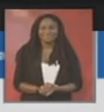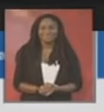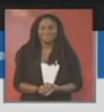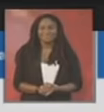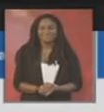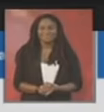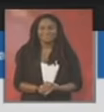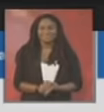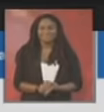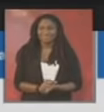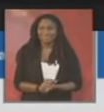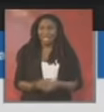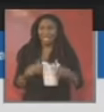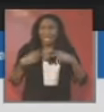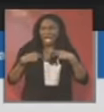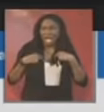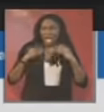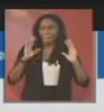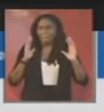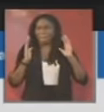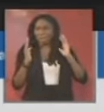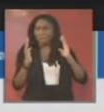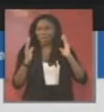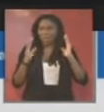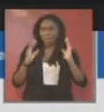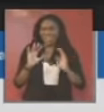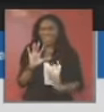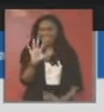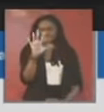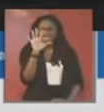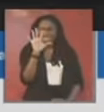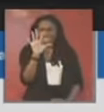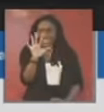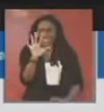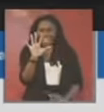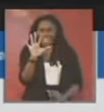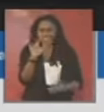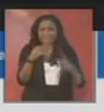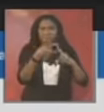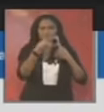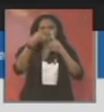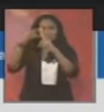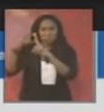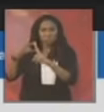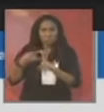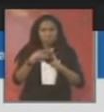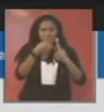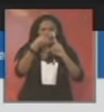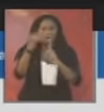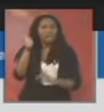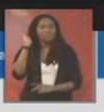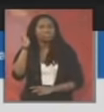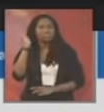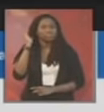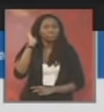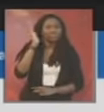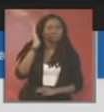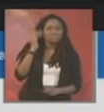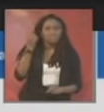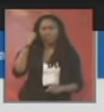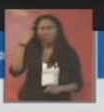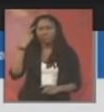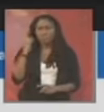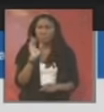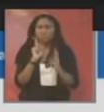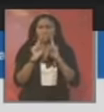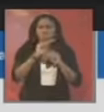We held about 5 virtual symposia to date that address COVID-19. That is, we at the Faculty